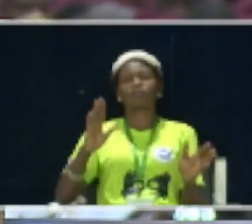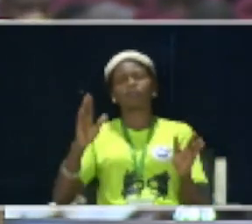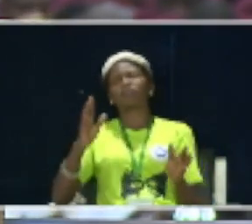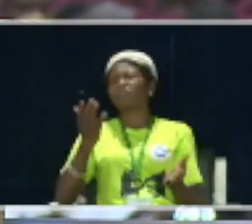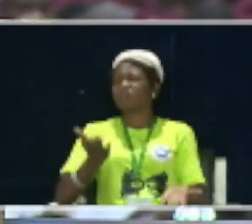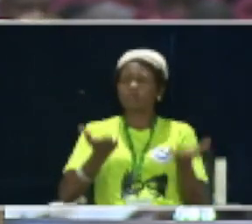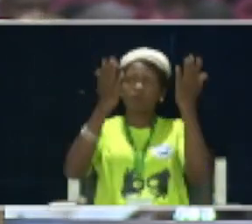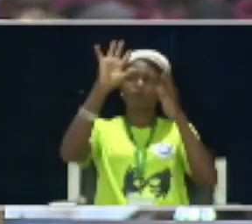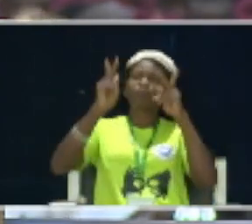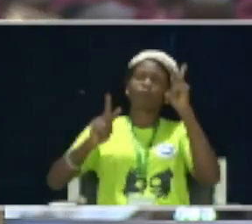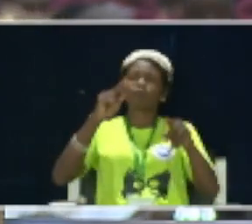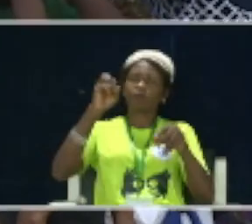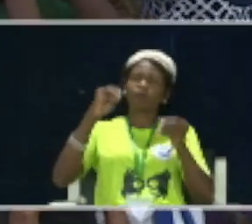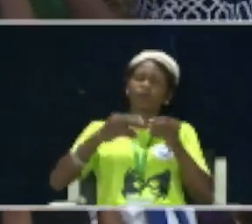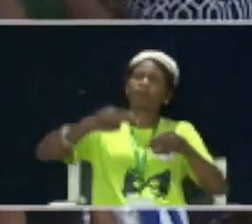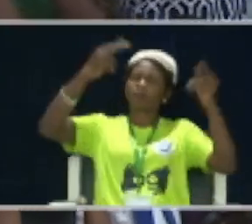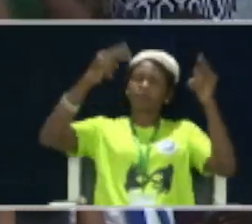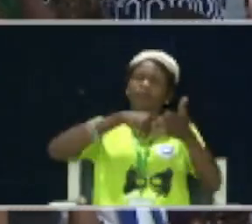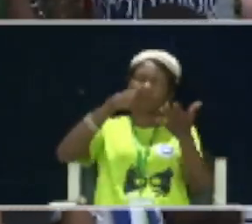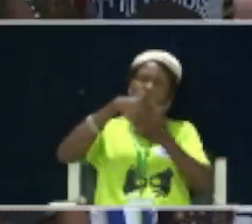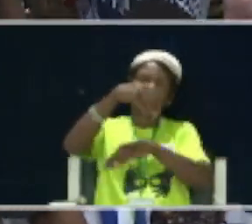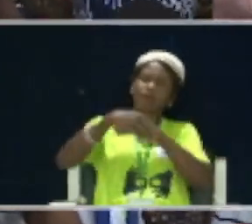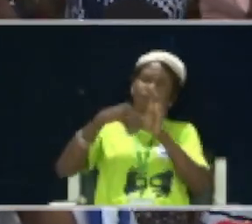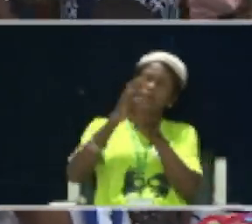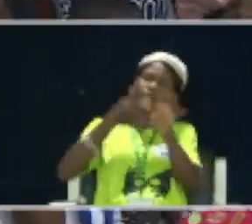Lift your people so high tonight.